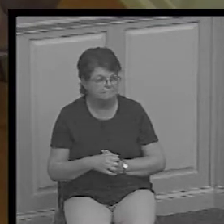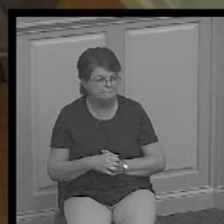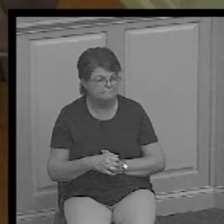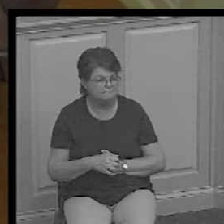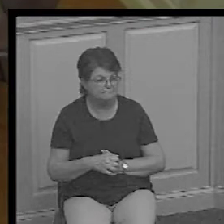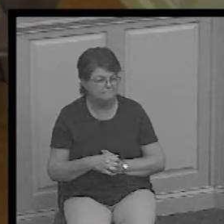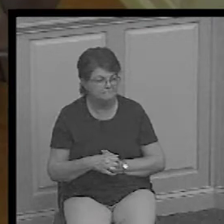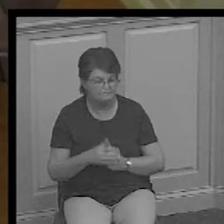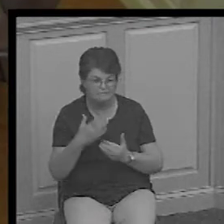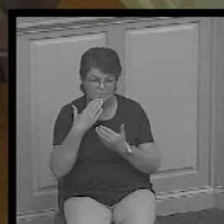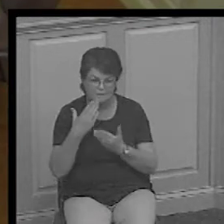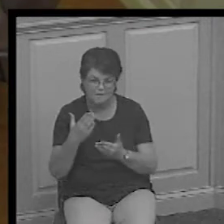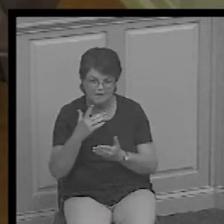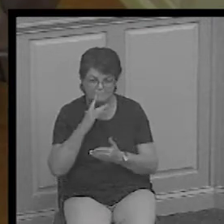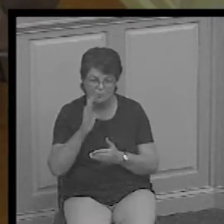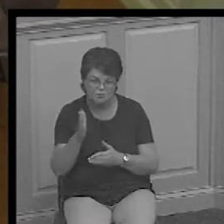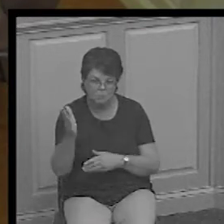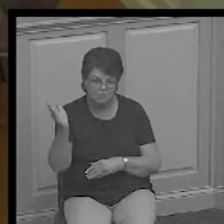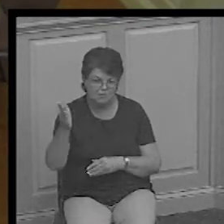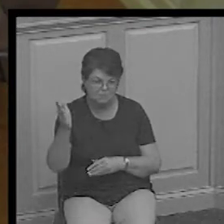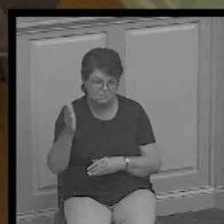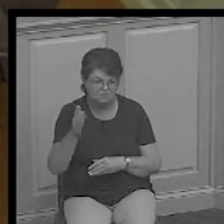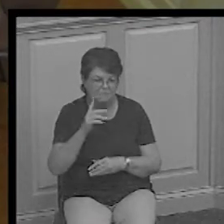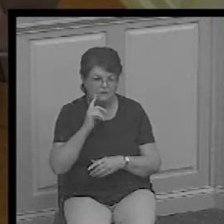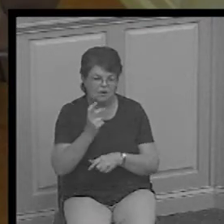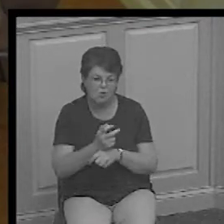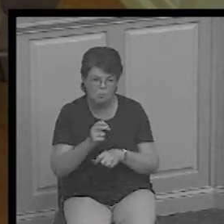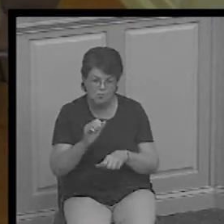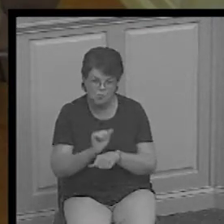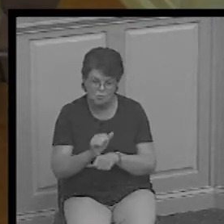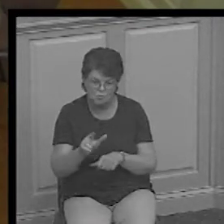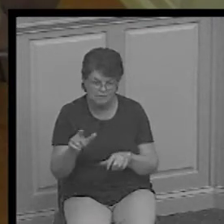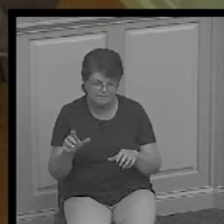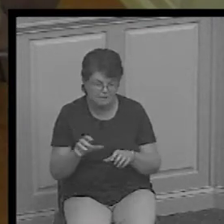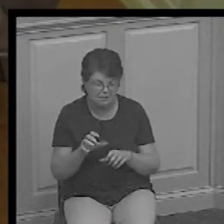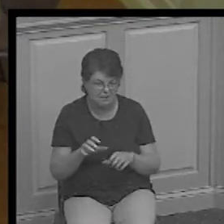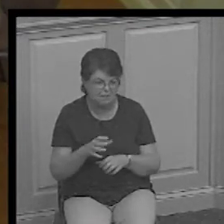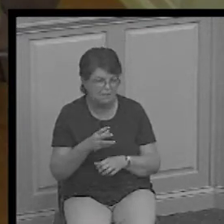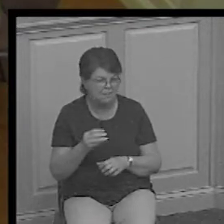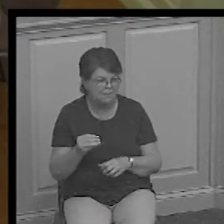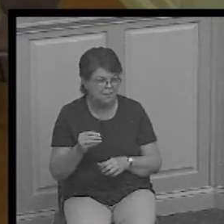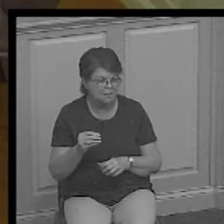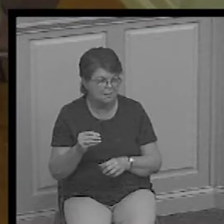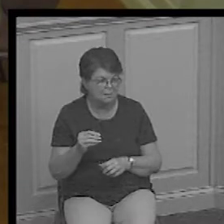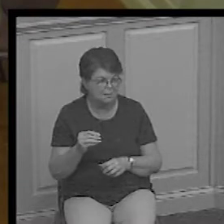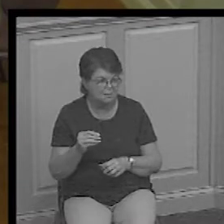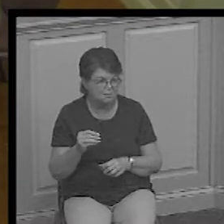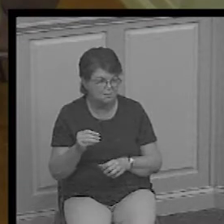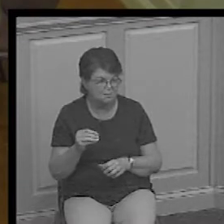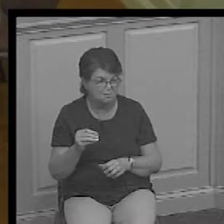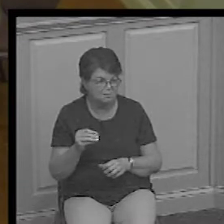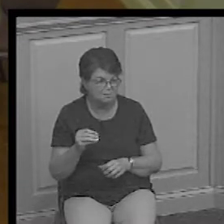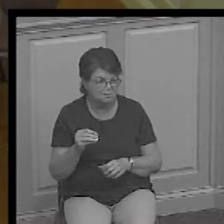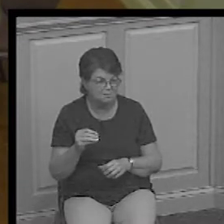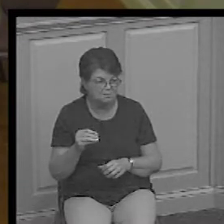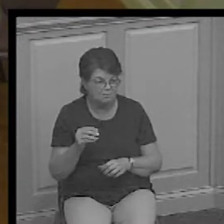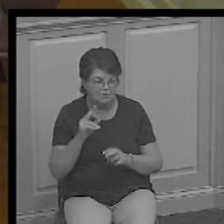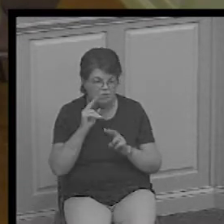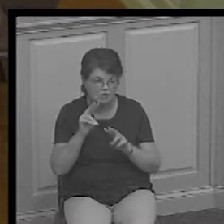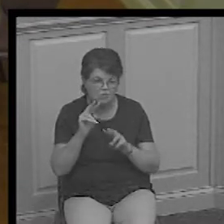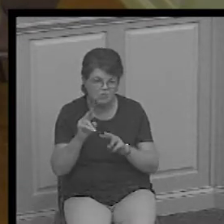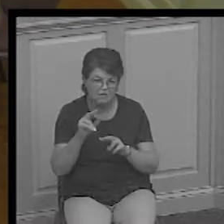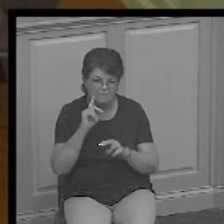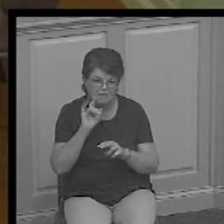Well, I want to thank you for your presentation and for the hard work that you've done, and we look for this proposal,